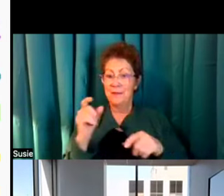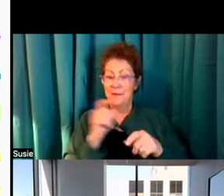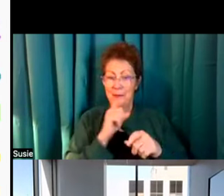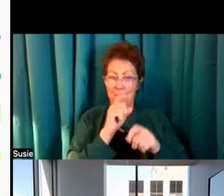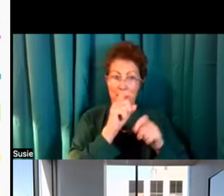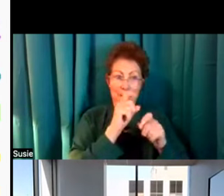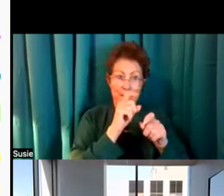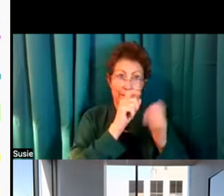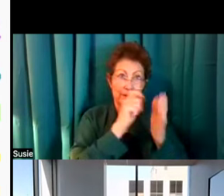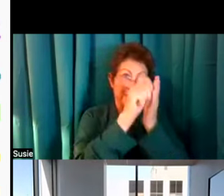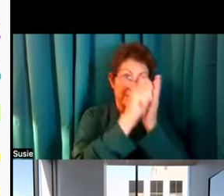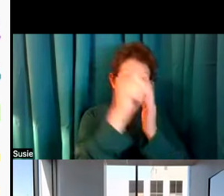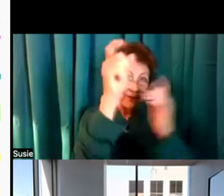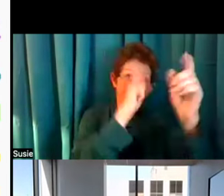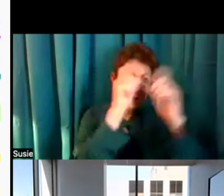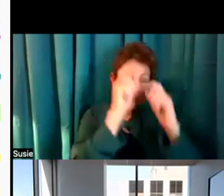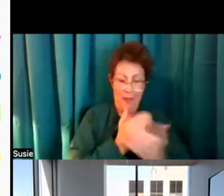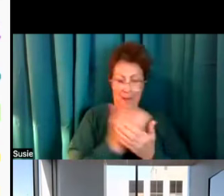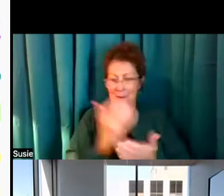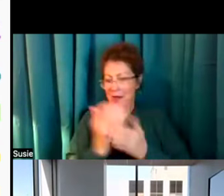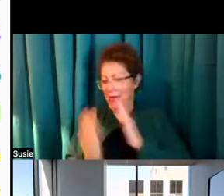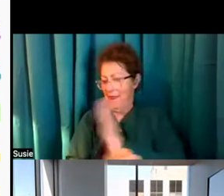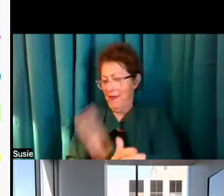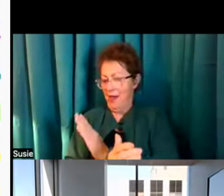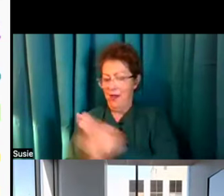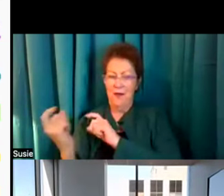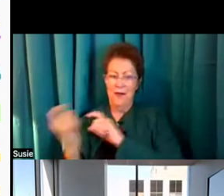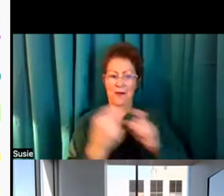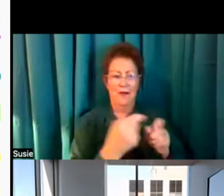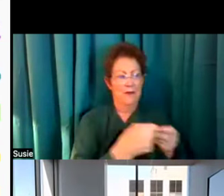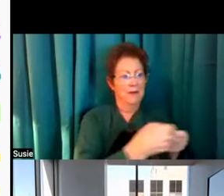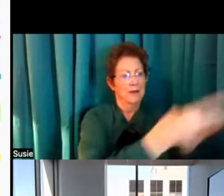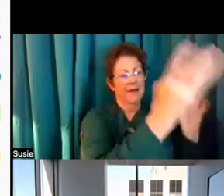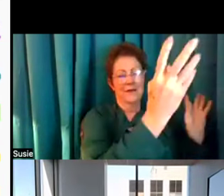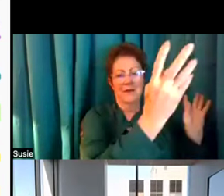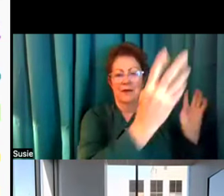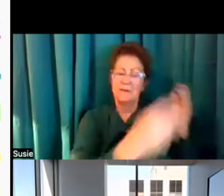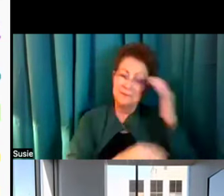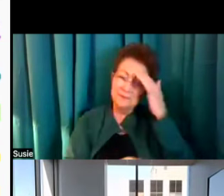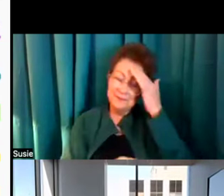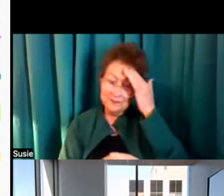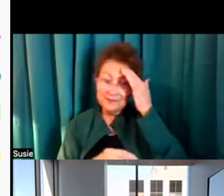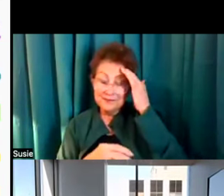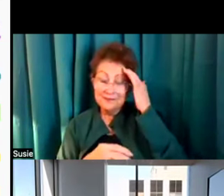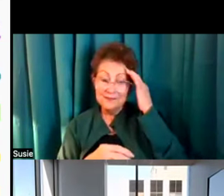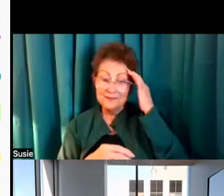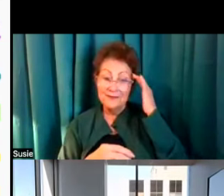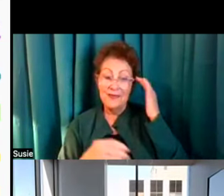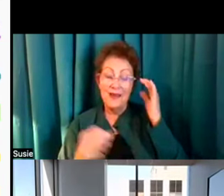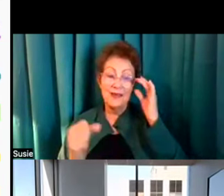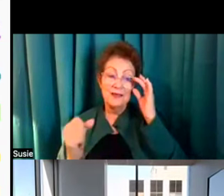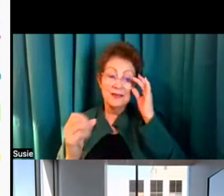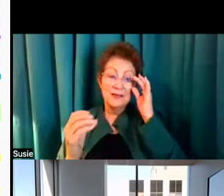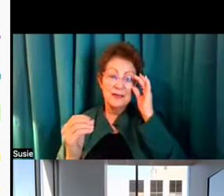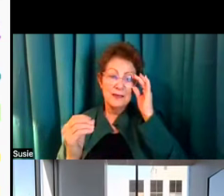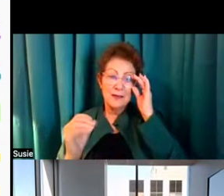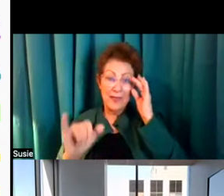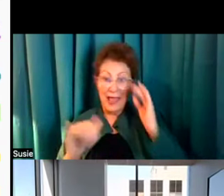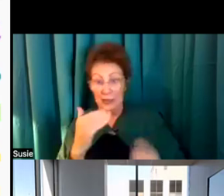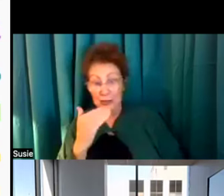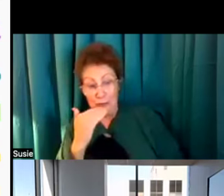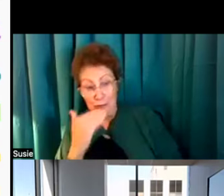buy products from the for-profit, the medical devices, and then go give them away to people who can't afford to buy the products. That's all